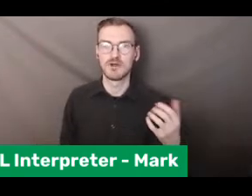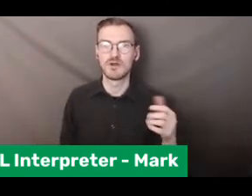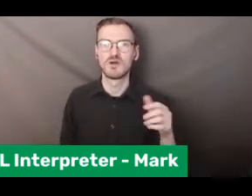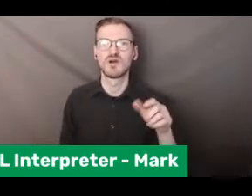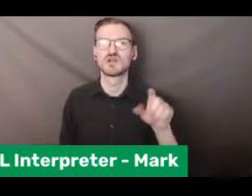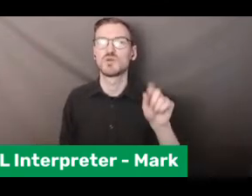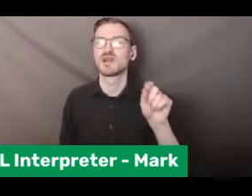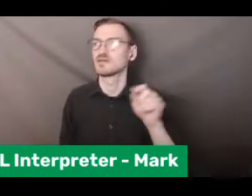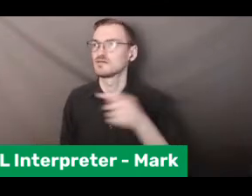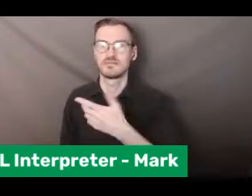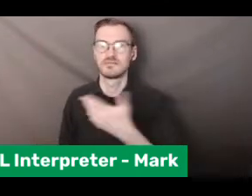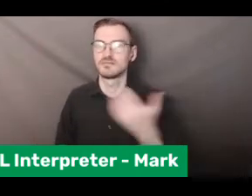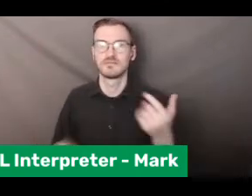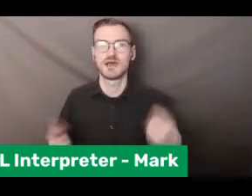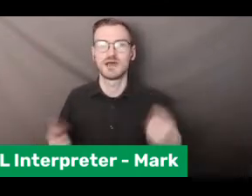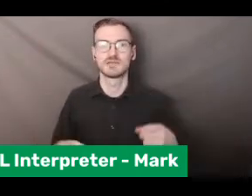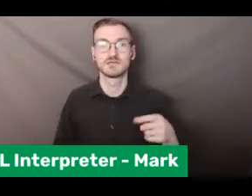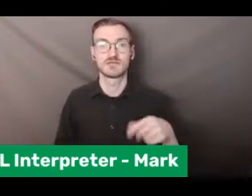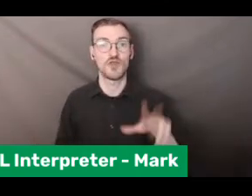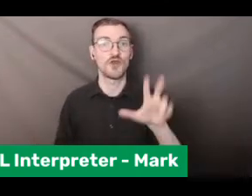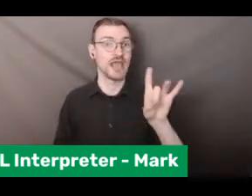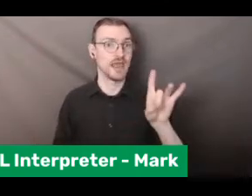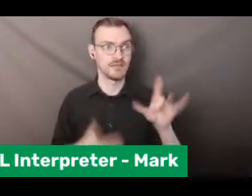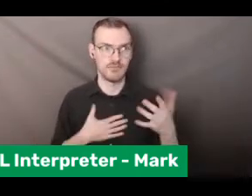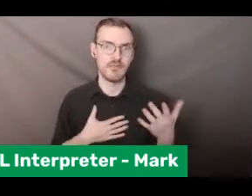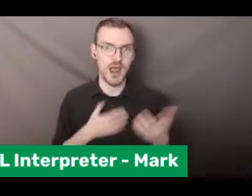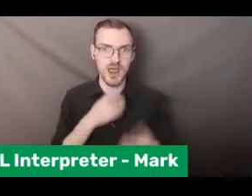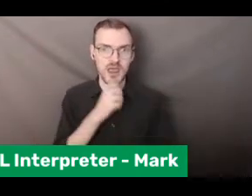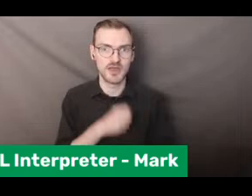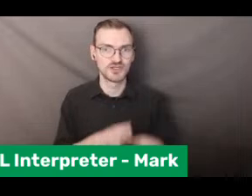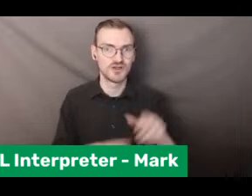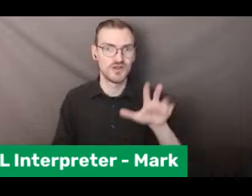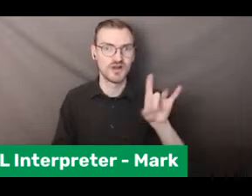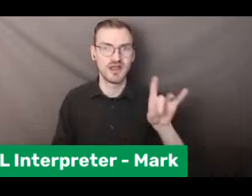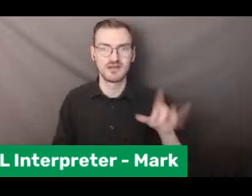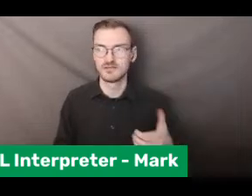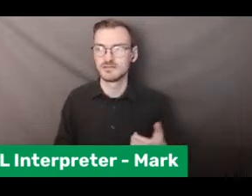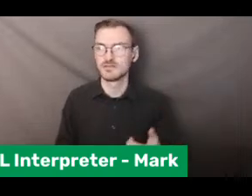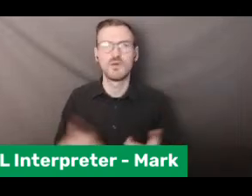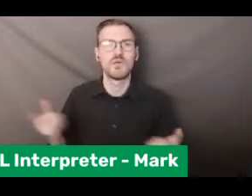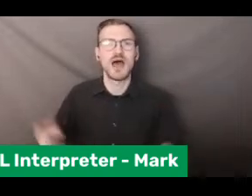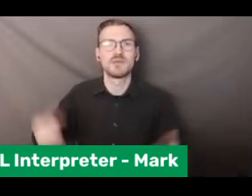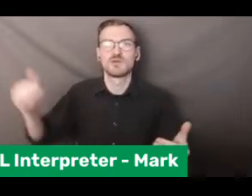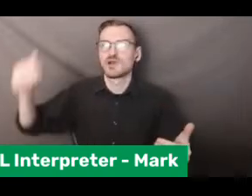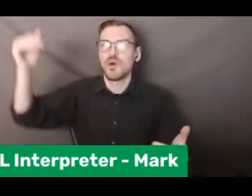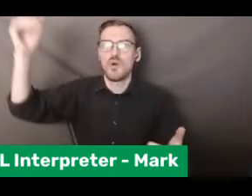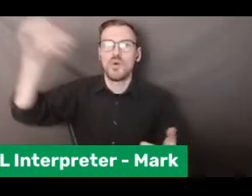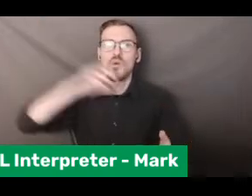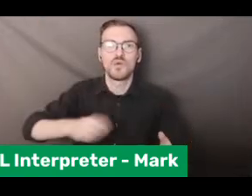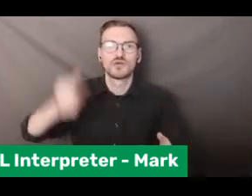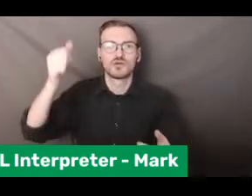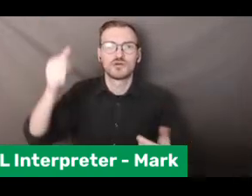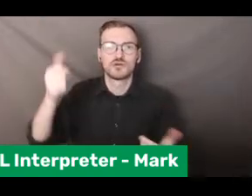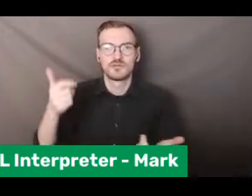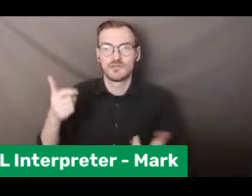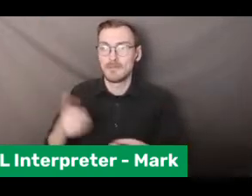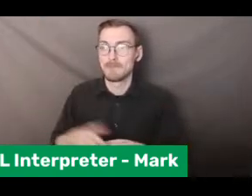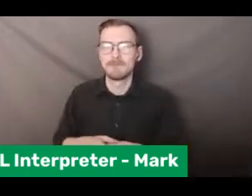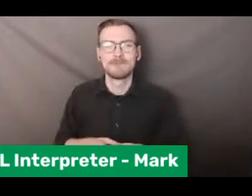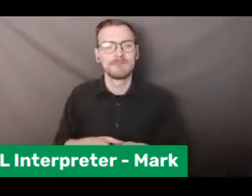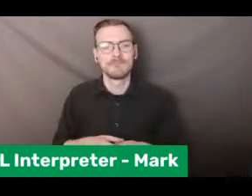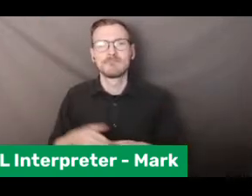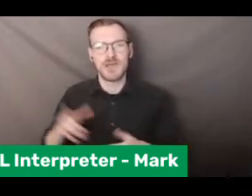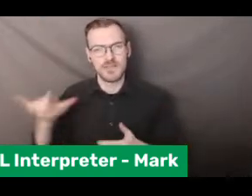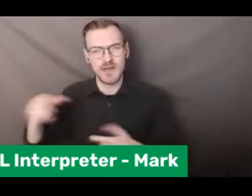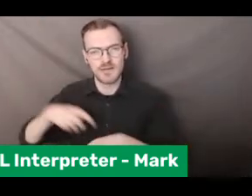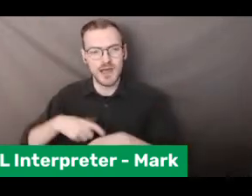What happens when you're older? What gets taken from us? And what might need to be restored in